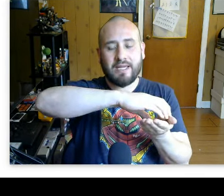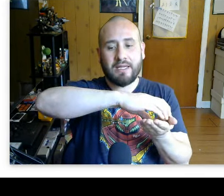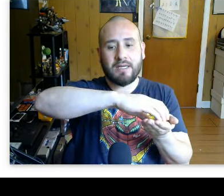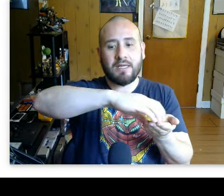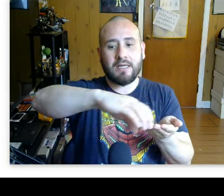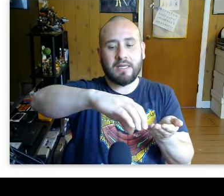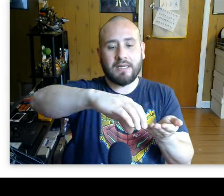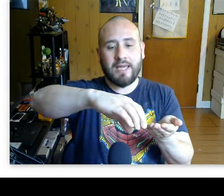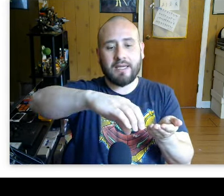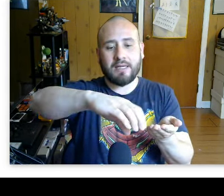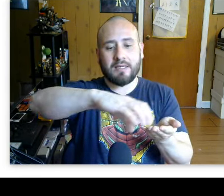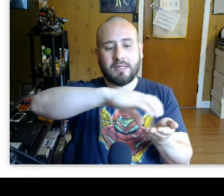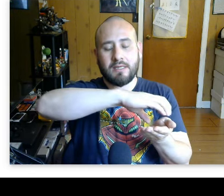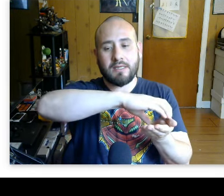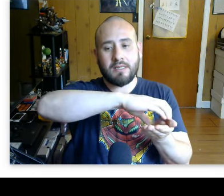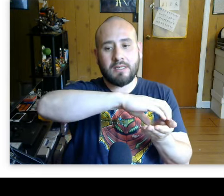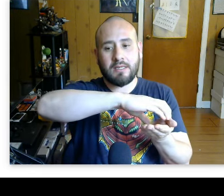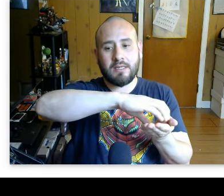of cake. Cake.